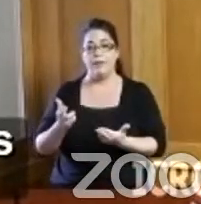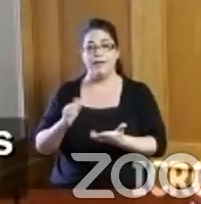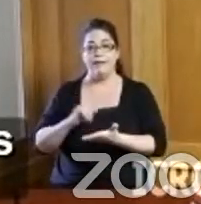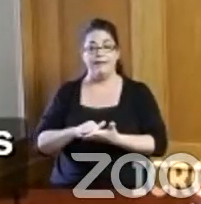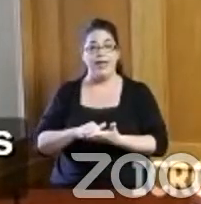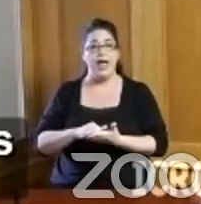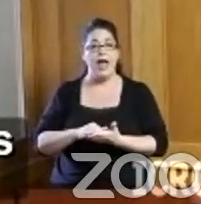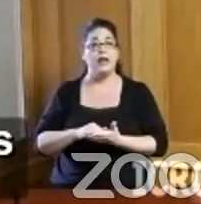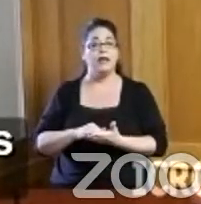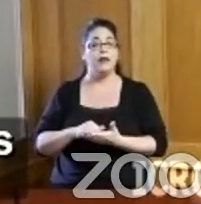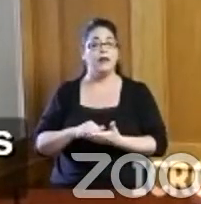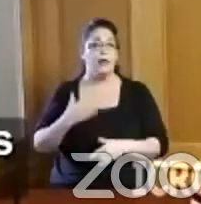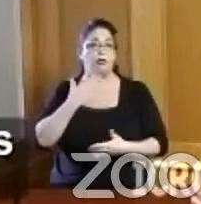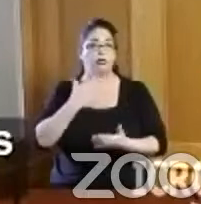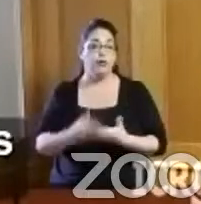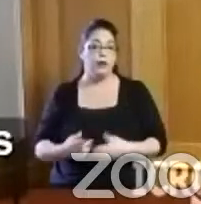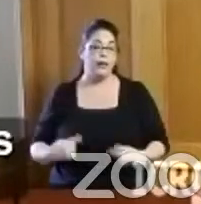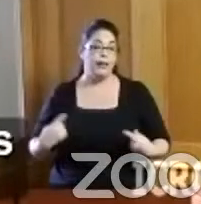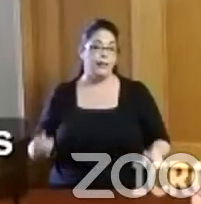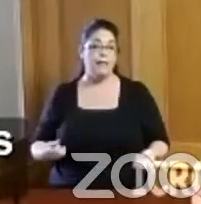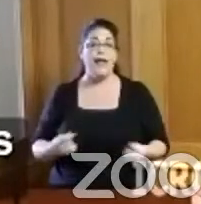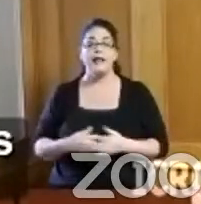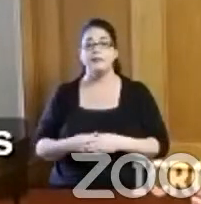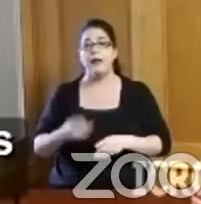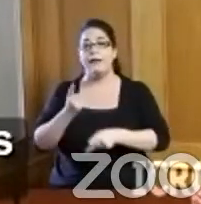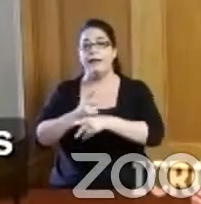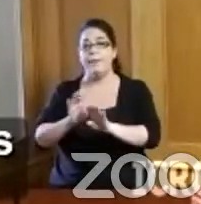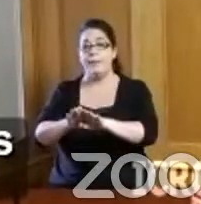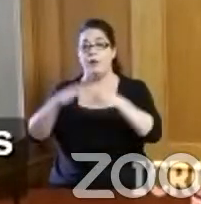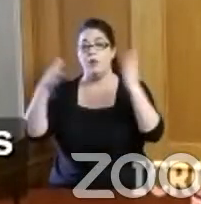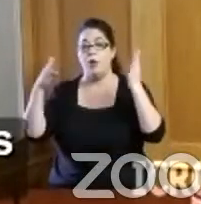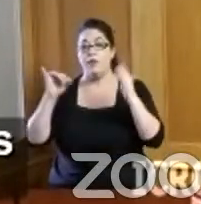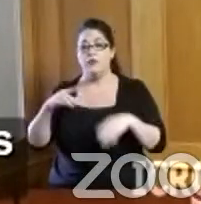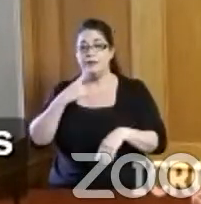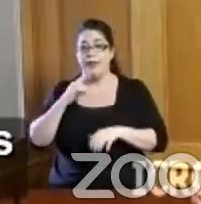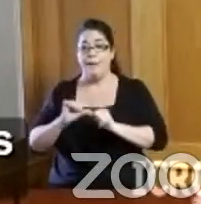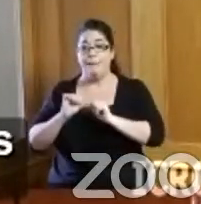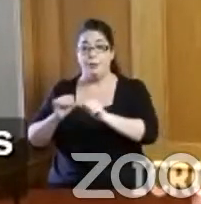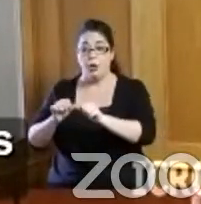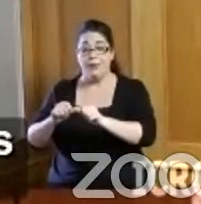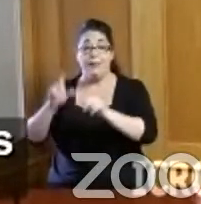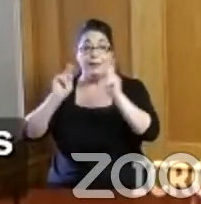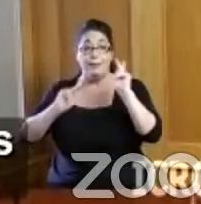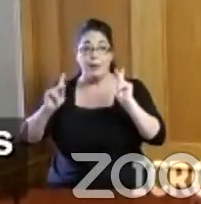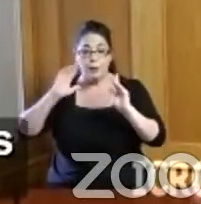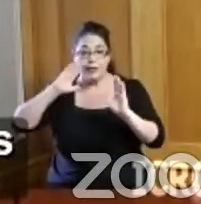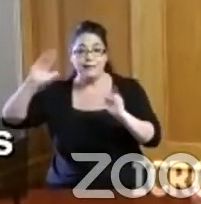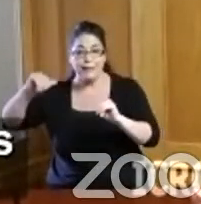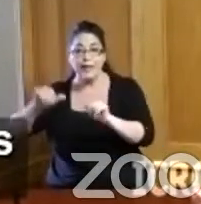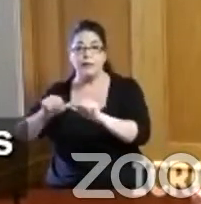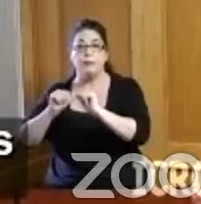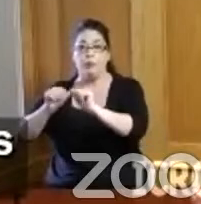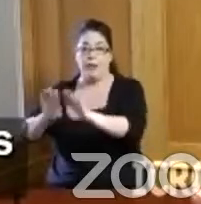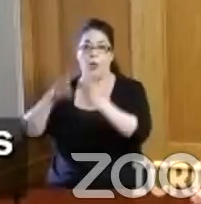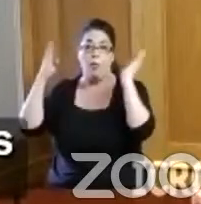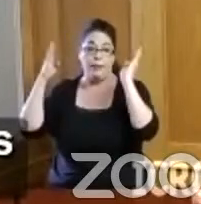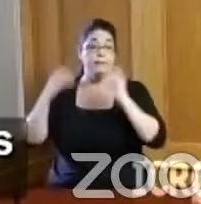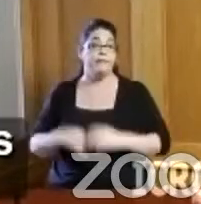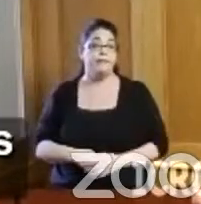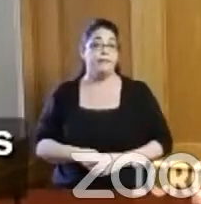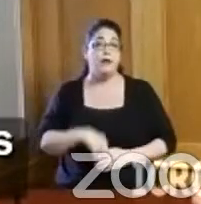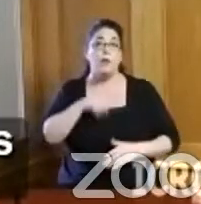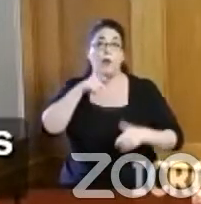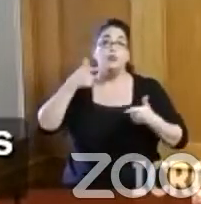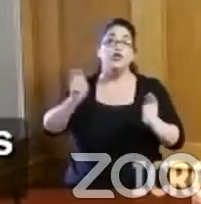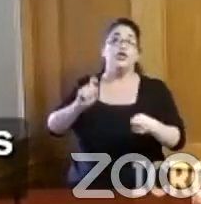very good in the past about maintaining open space. If you say you're going to have a permanent open space, they really expect you to make it permanently open space. Mm-hmm. So